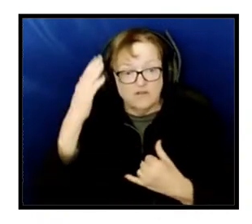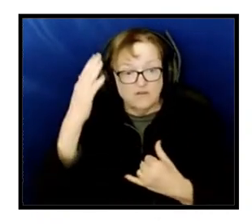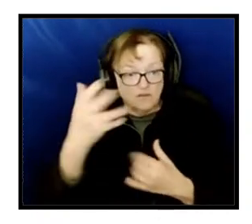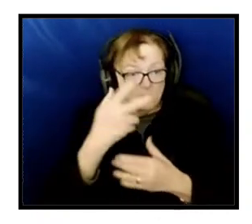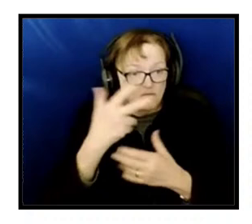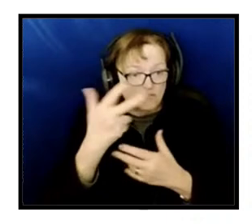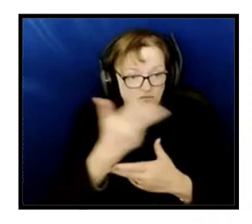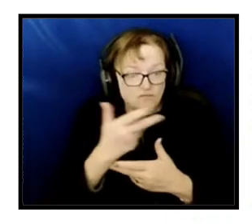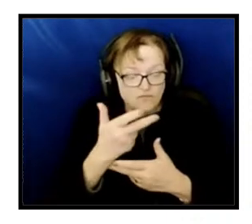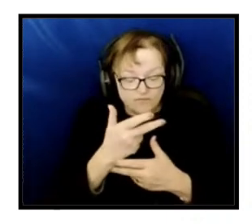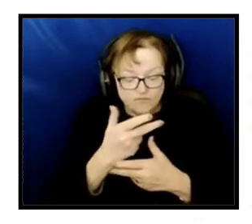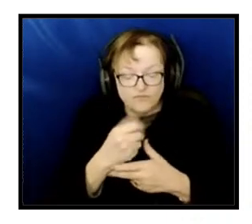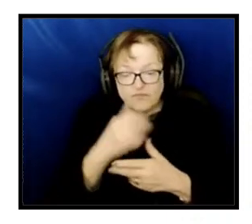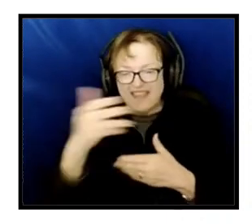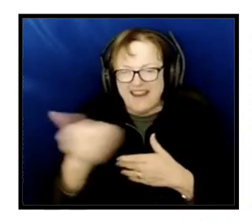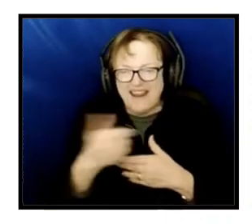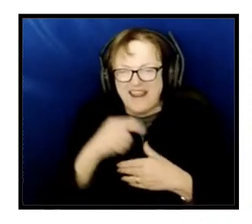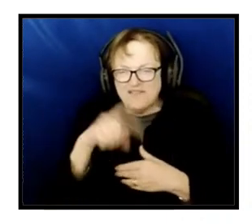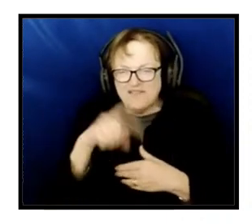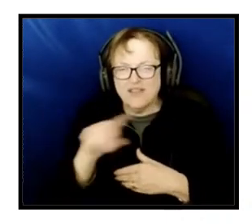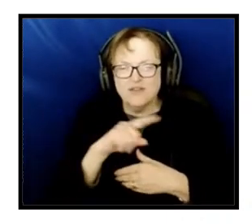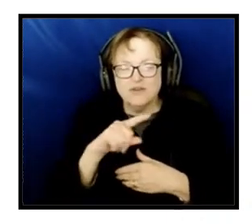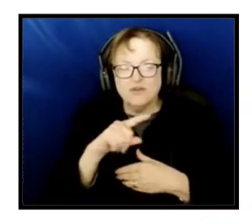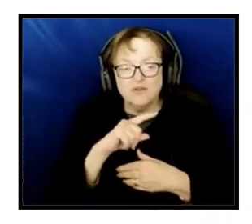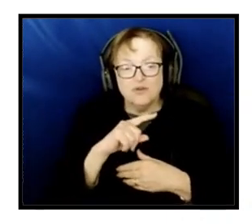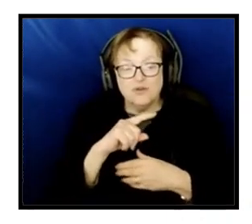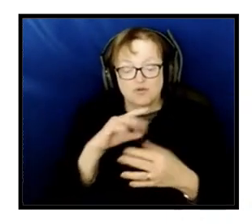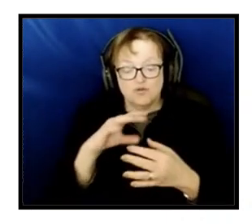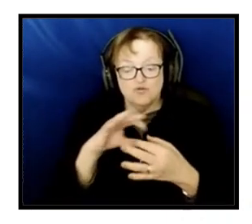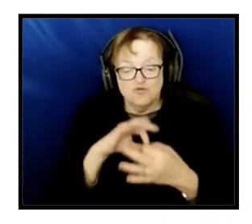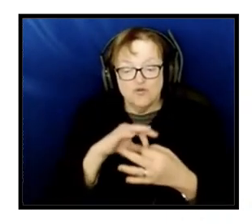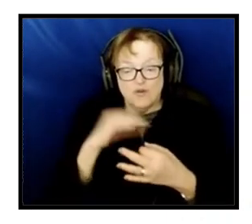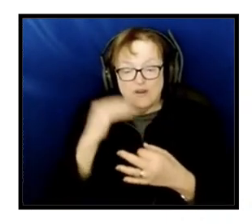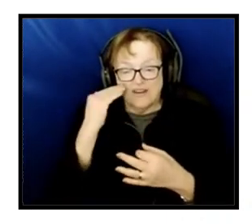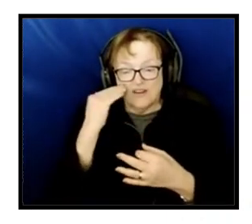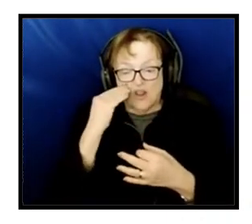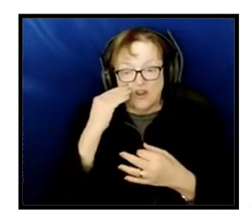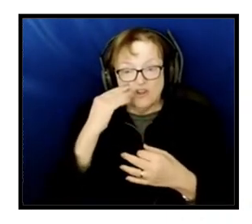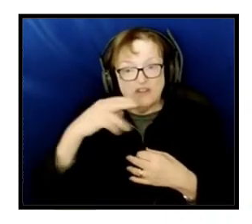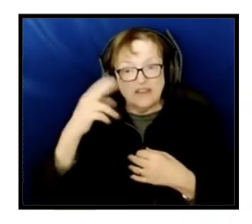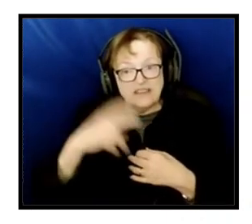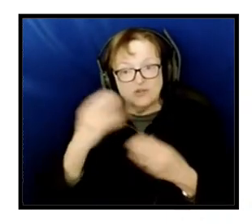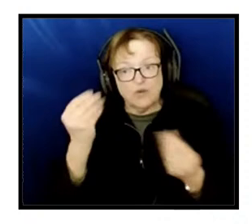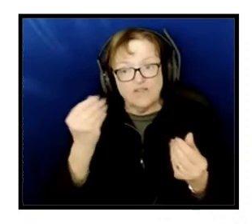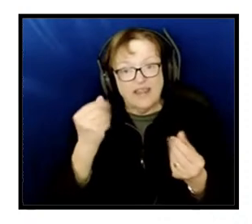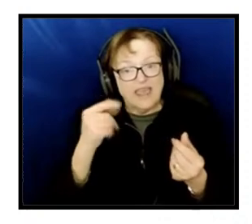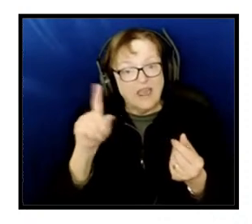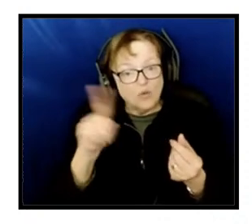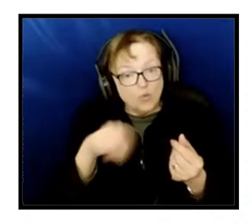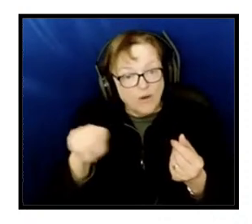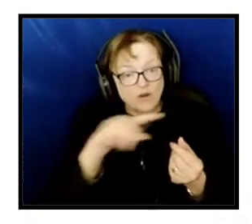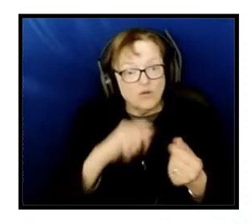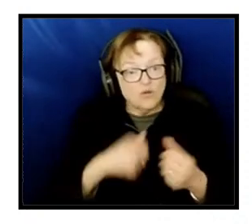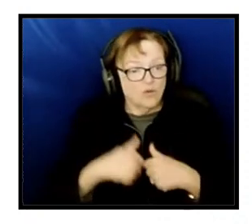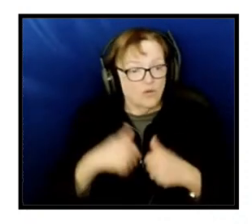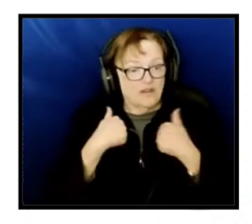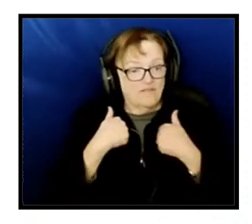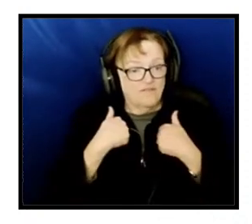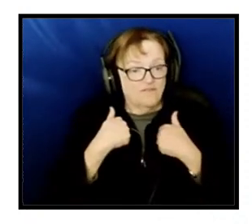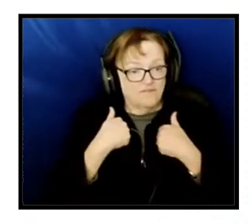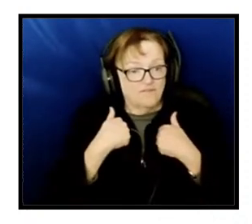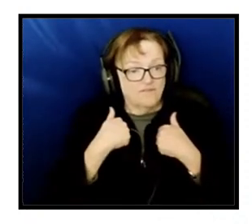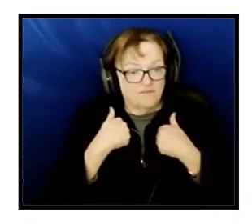I also invite you to join me in acknowledging the histories of the land where you are currently gathered and to